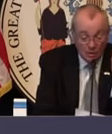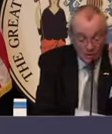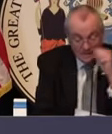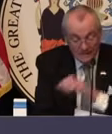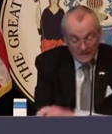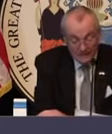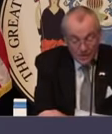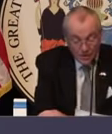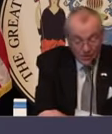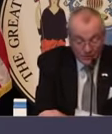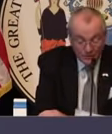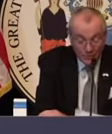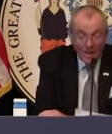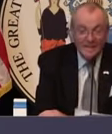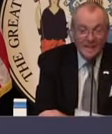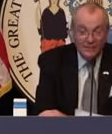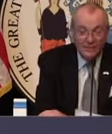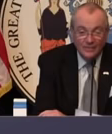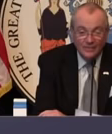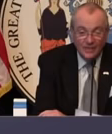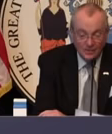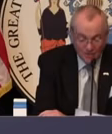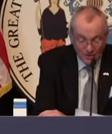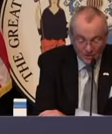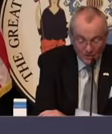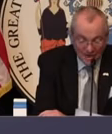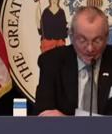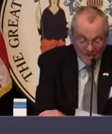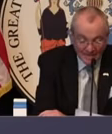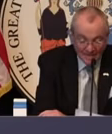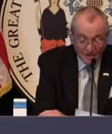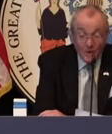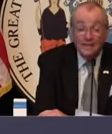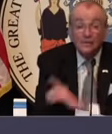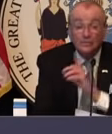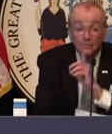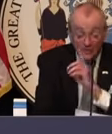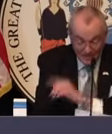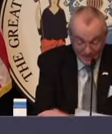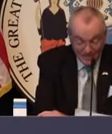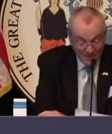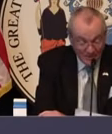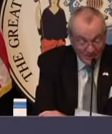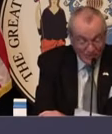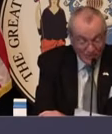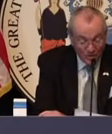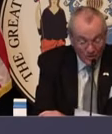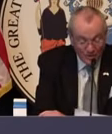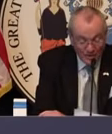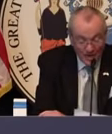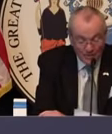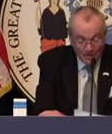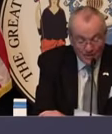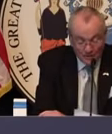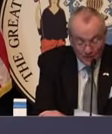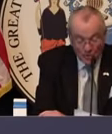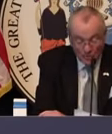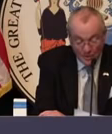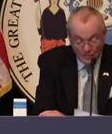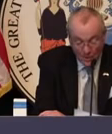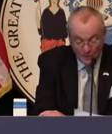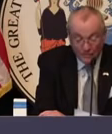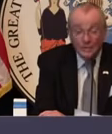we recall Charles Waydance. There's Charles on the right. Waydance Sr., the former owner and operator